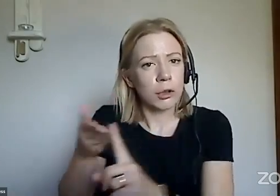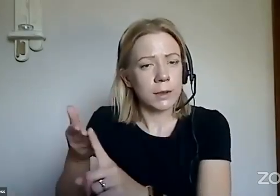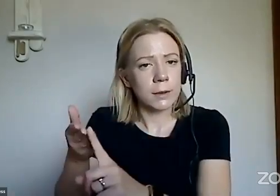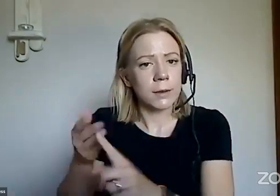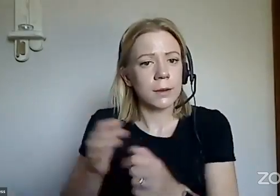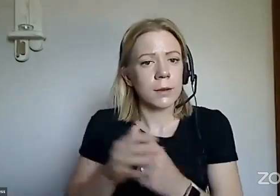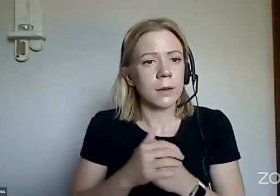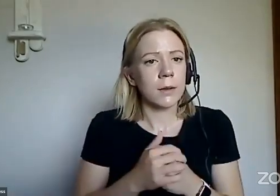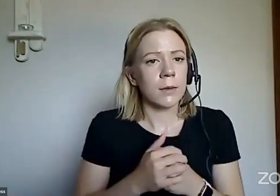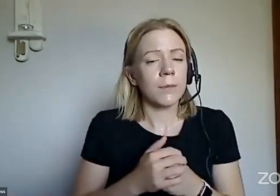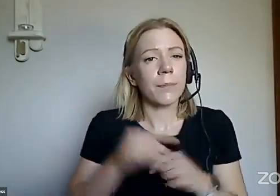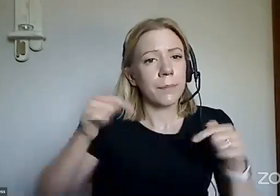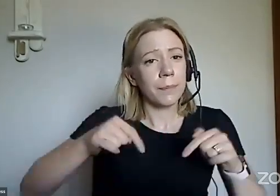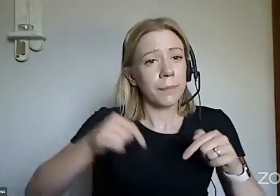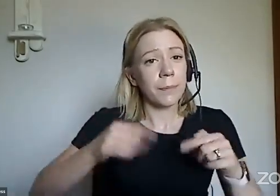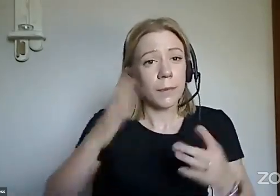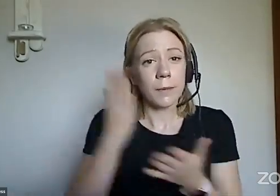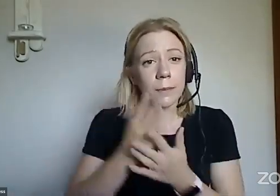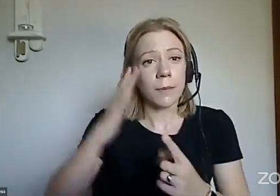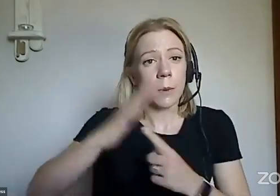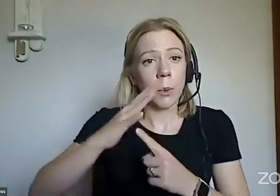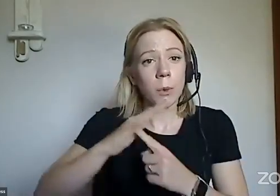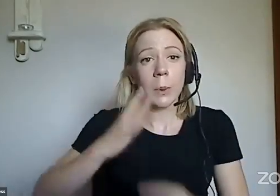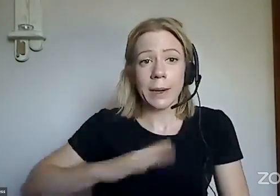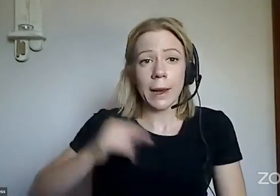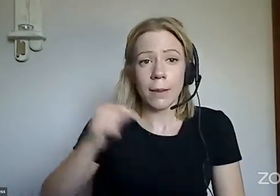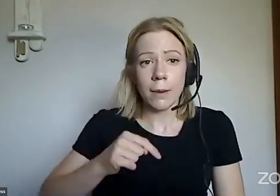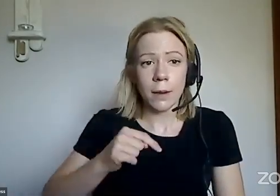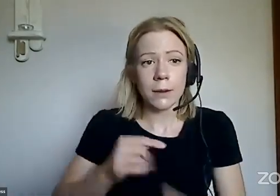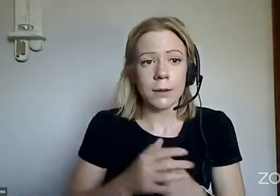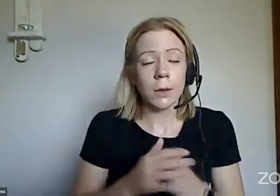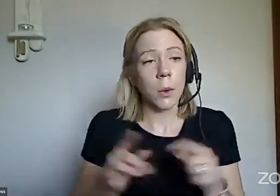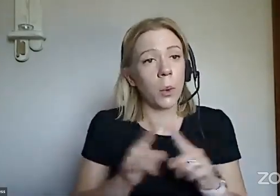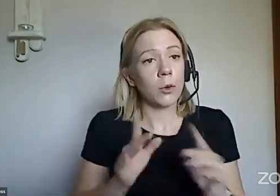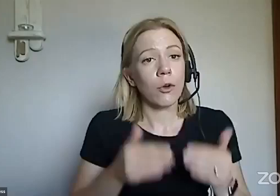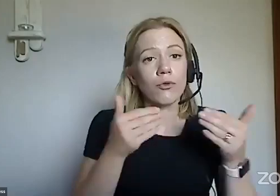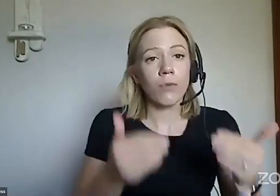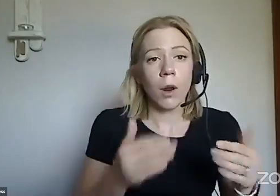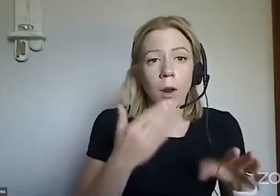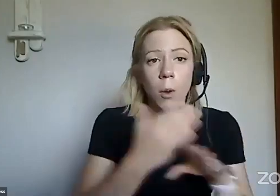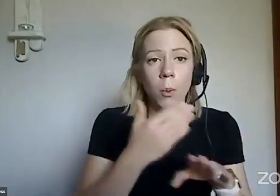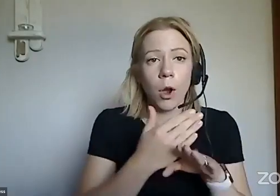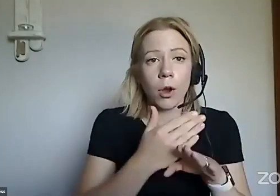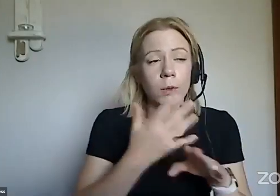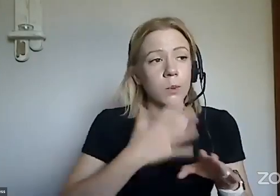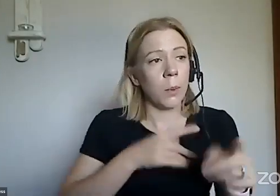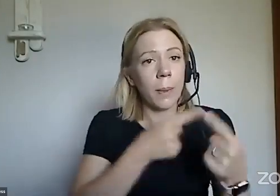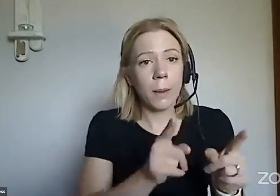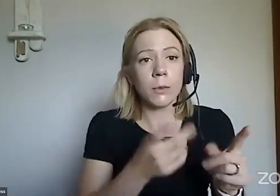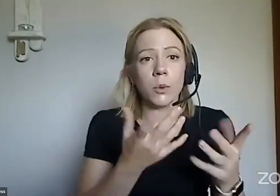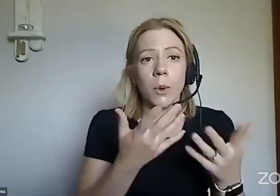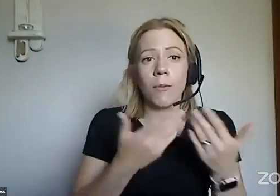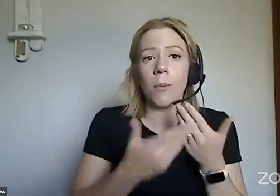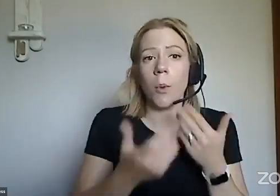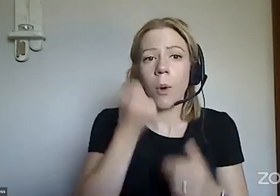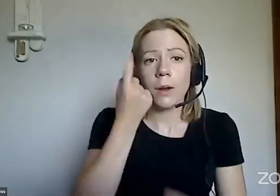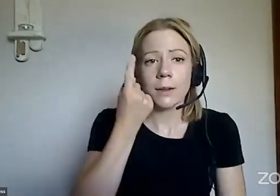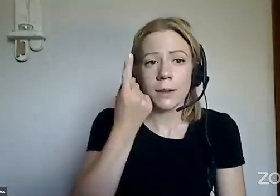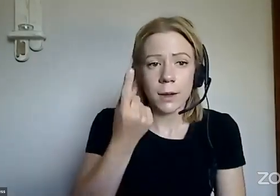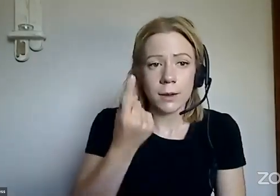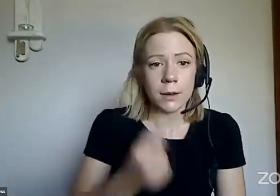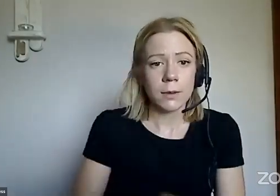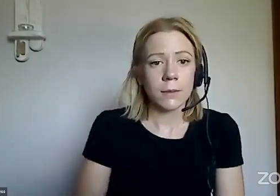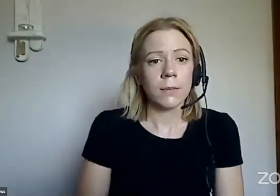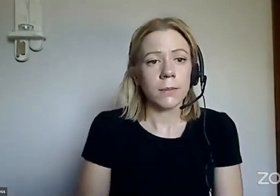that there's a real need also that our frontline workers have a thorough understanding and